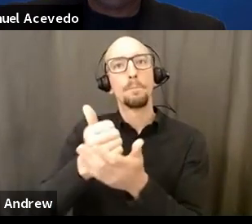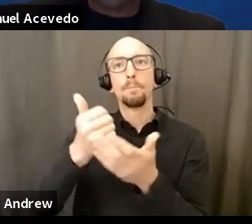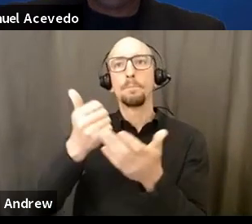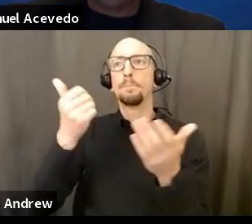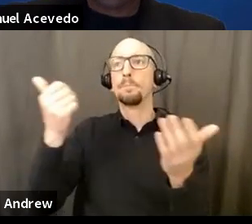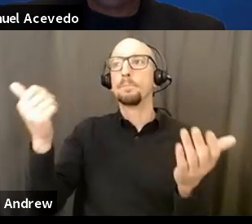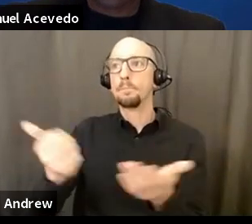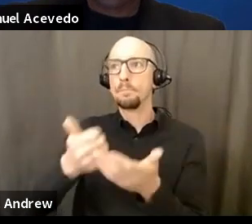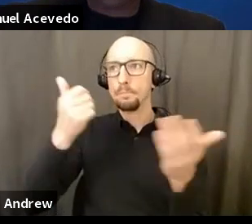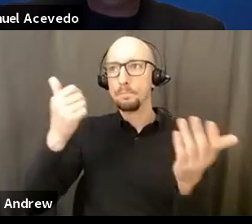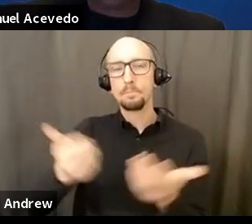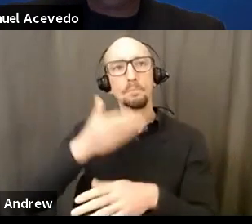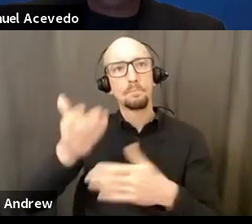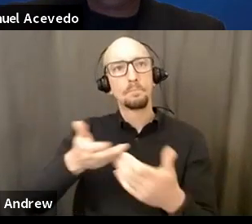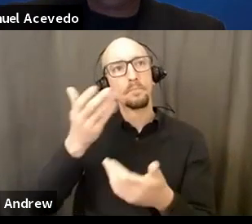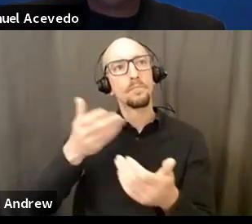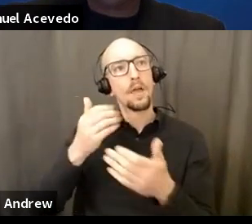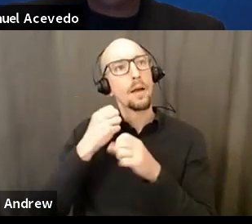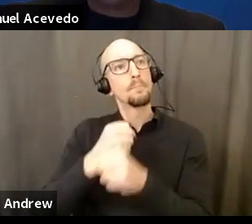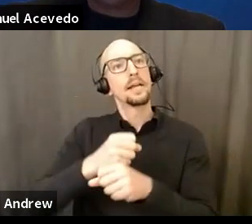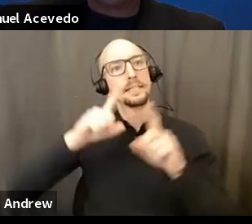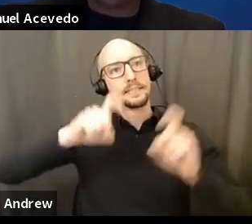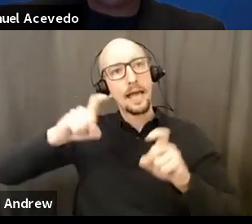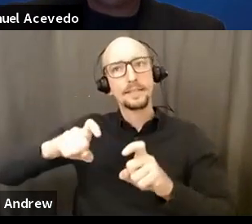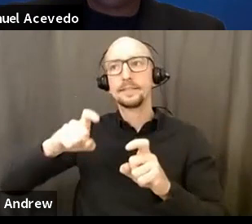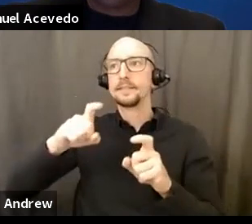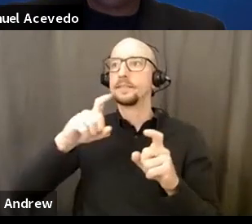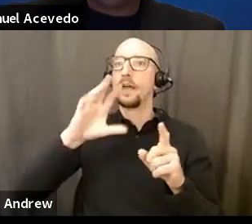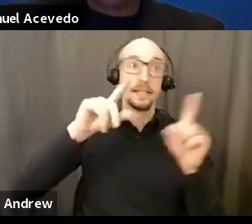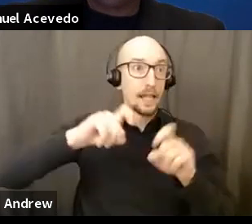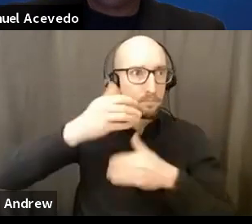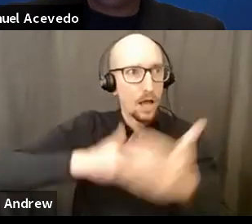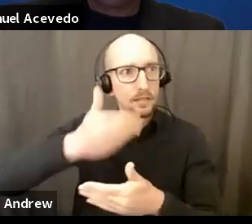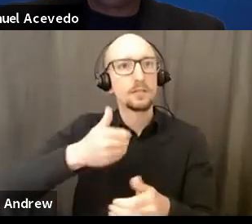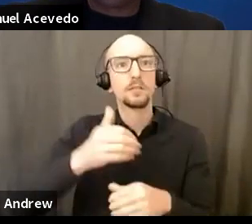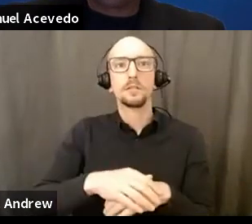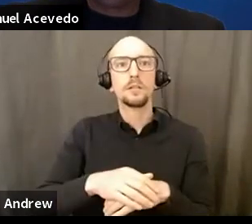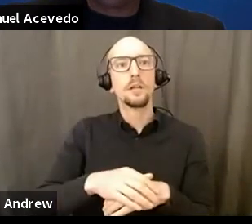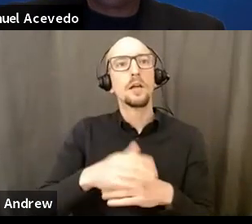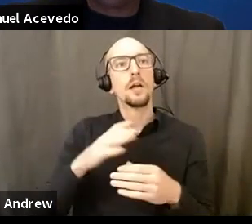tests to be more comprehensive, because I think a test in and of itself